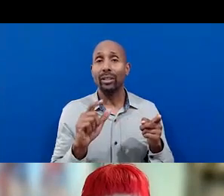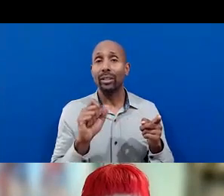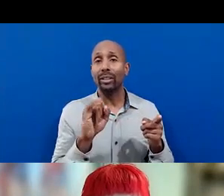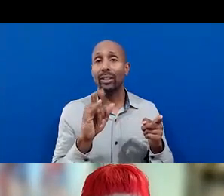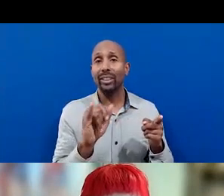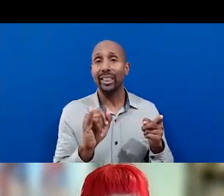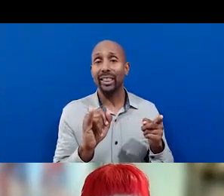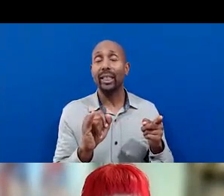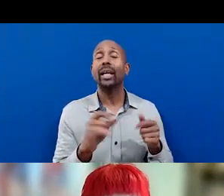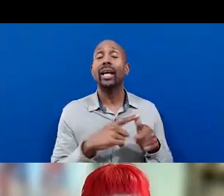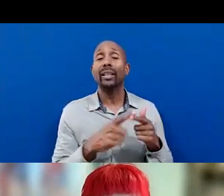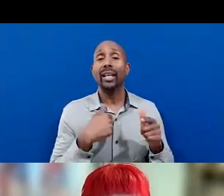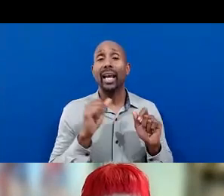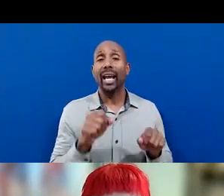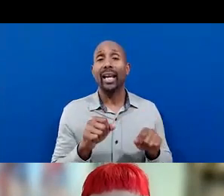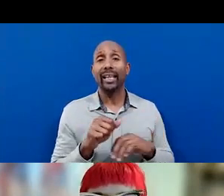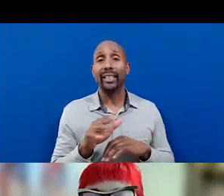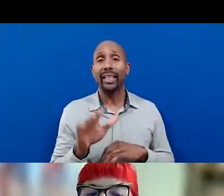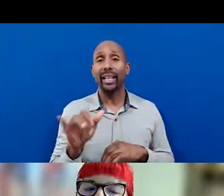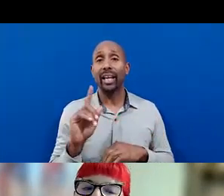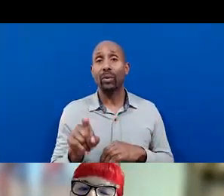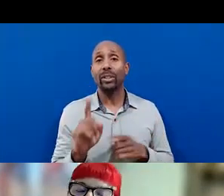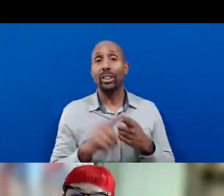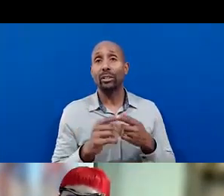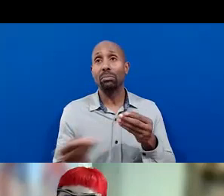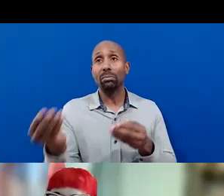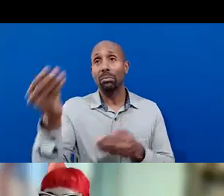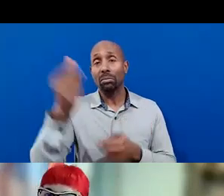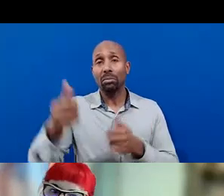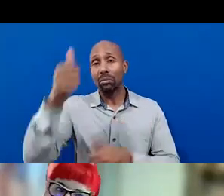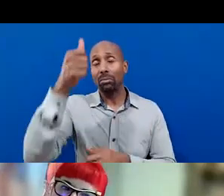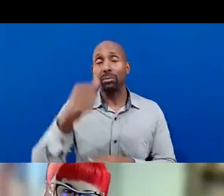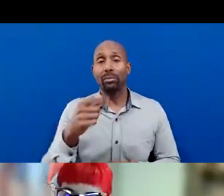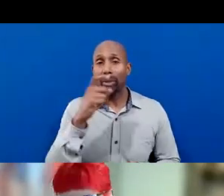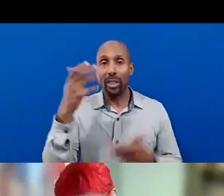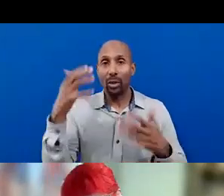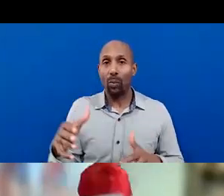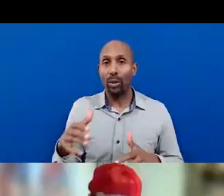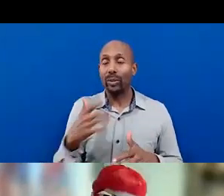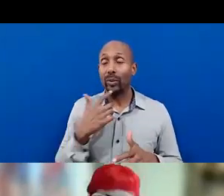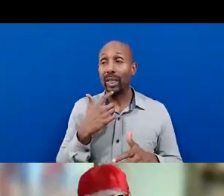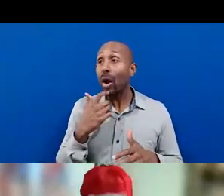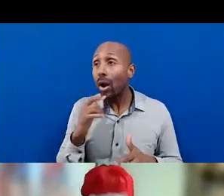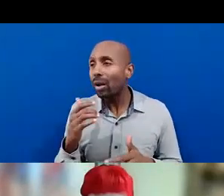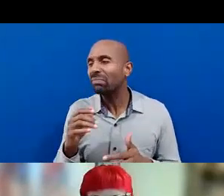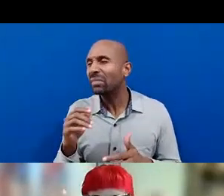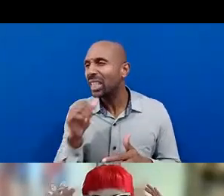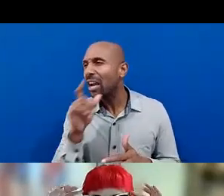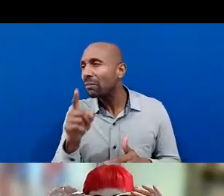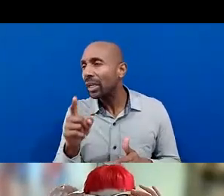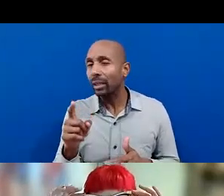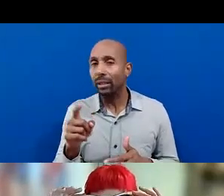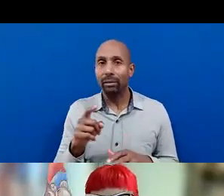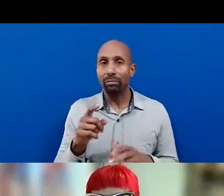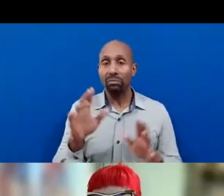question up through the powers that be, but because I never want to invalidate somebody and say like, that's not real, but